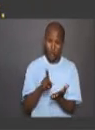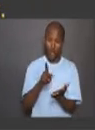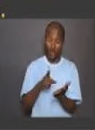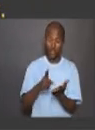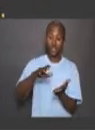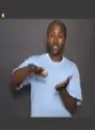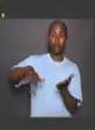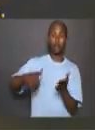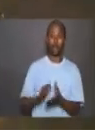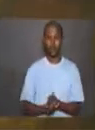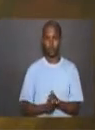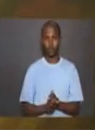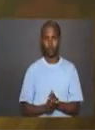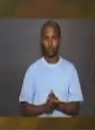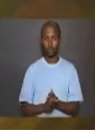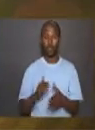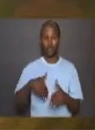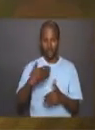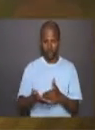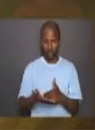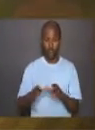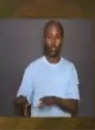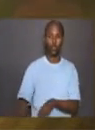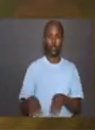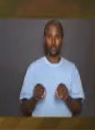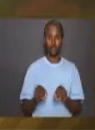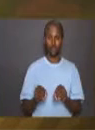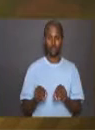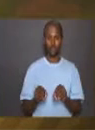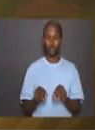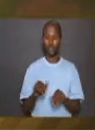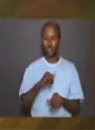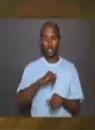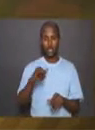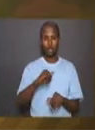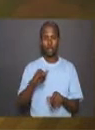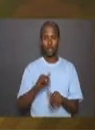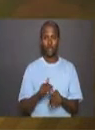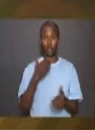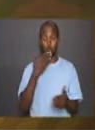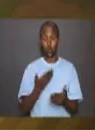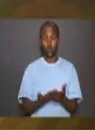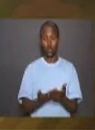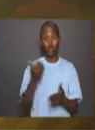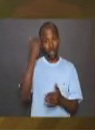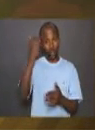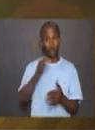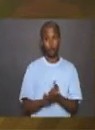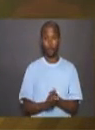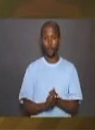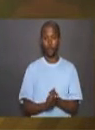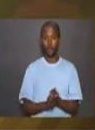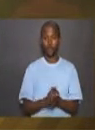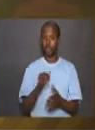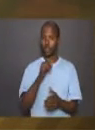the remaining later. Students, this seems like a good idea, does